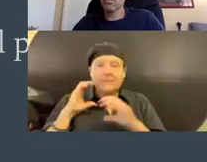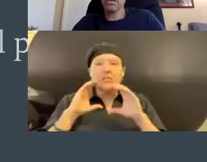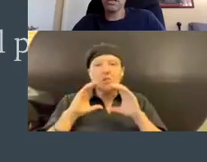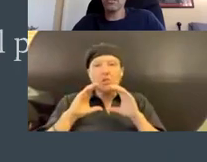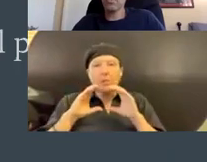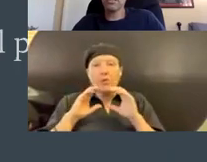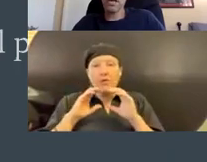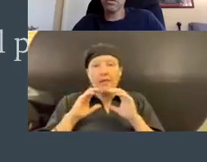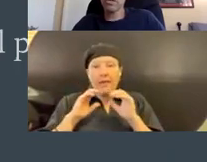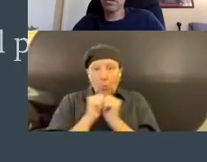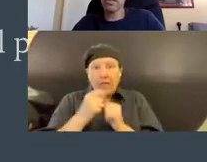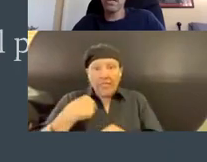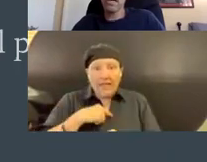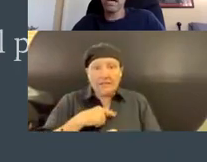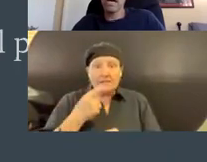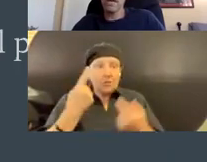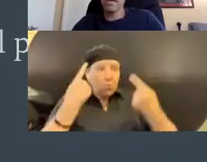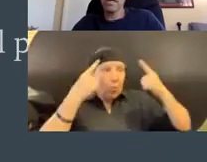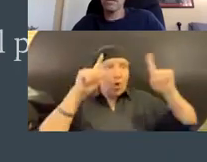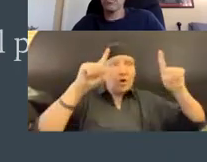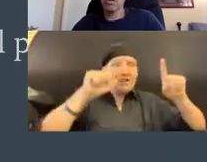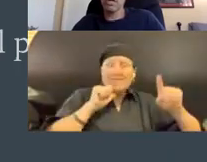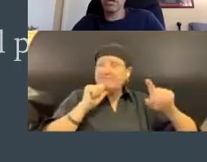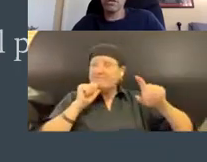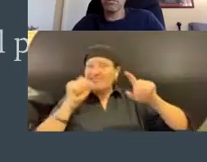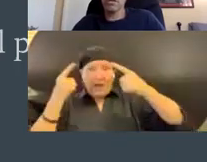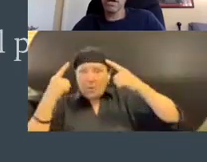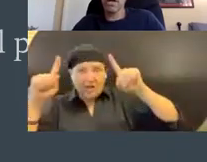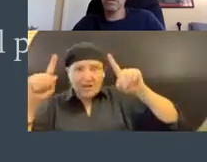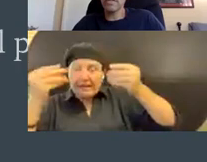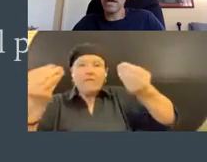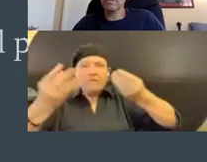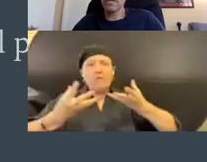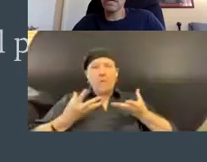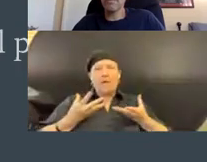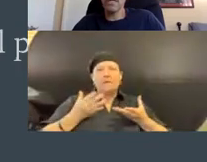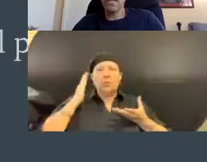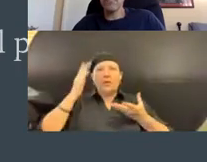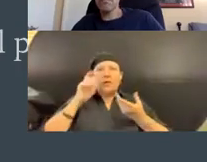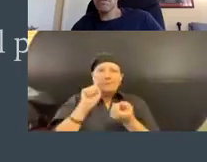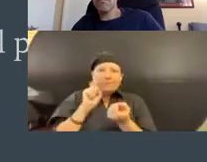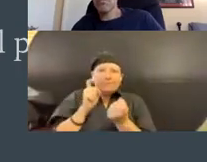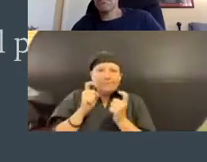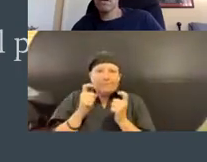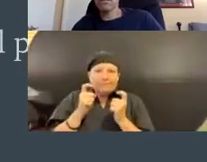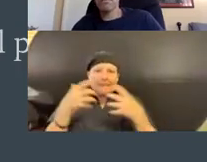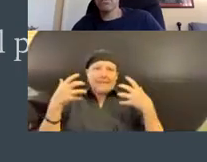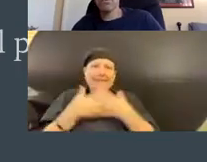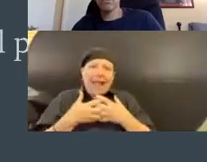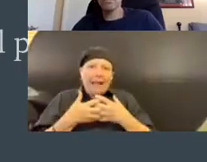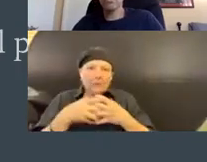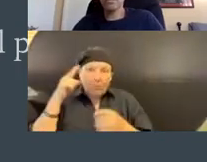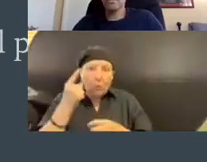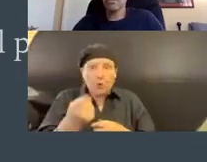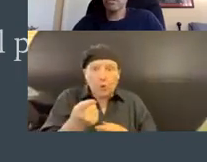What's working, what's not working, and then we're going to try to figure out how to adapt. If you want to be online